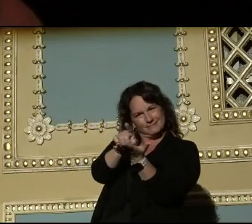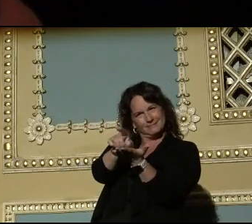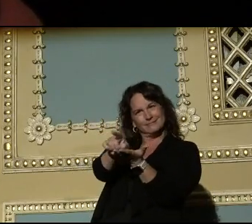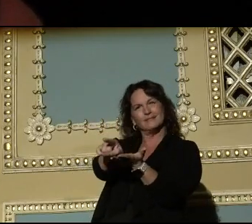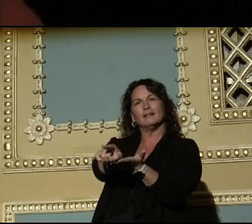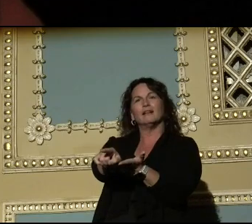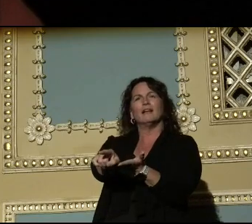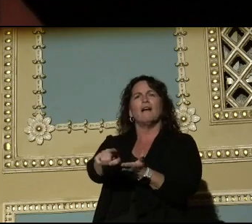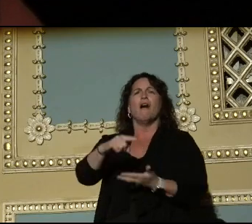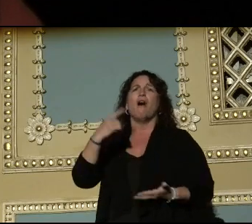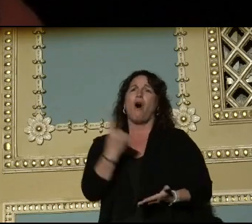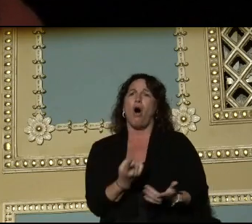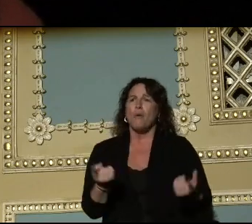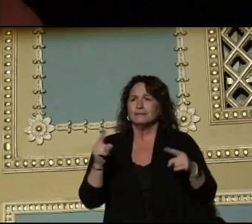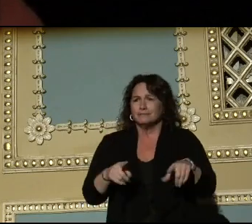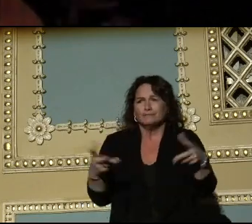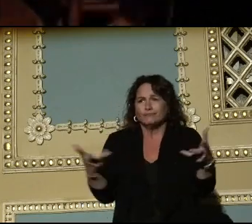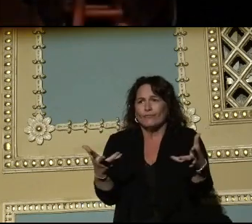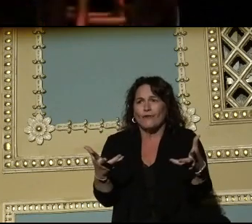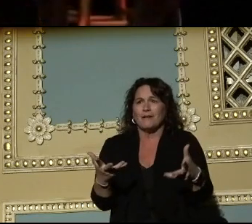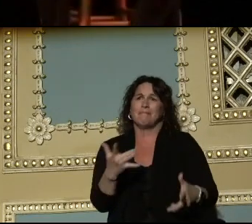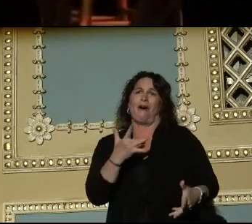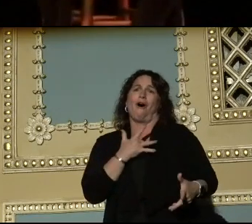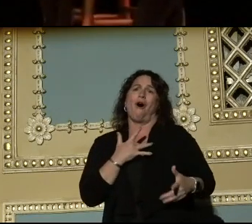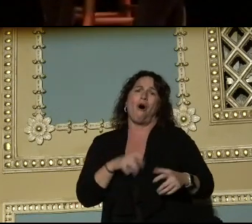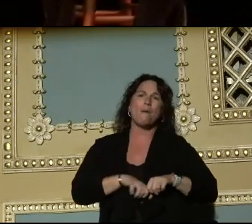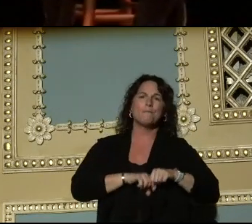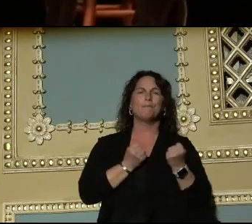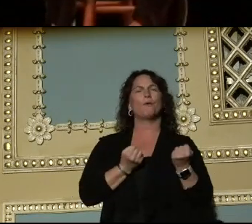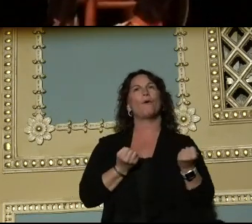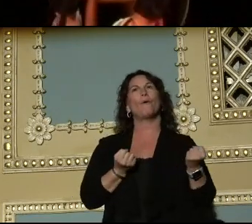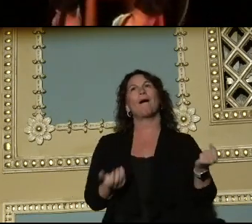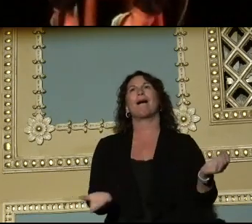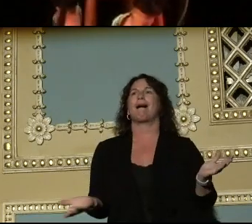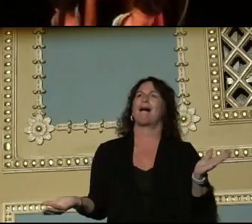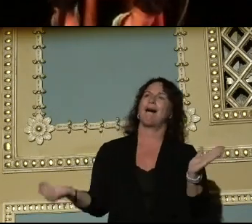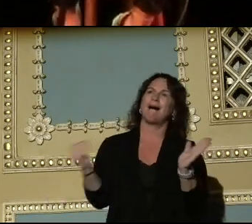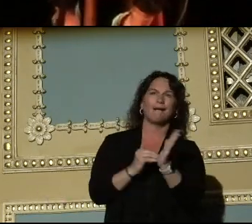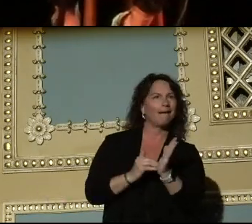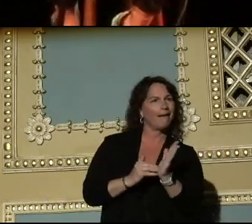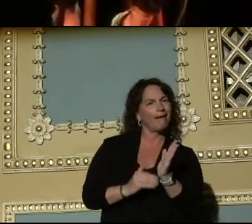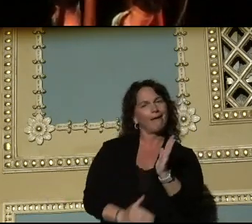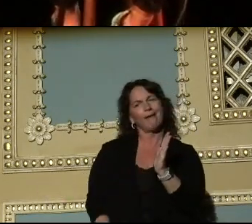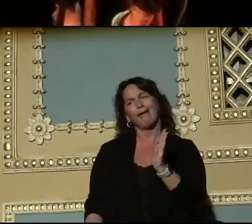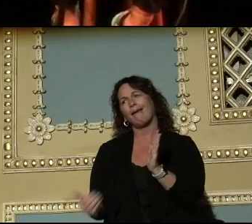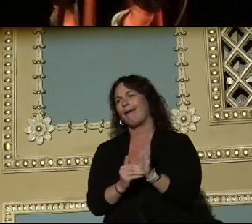breaks my heart in two. It happens every